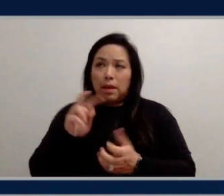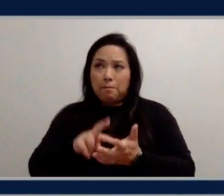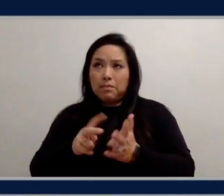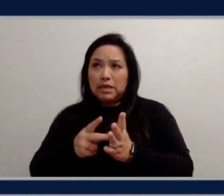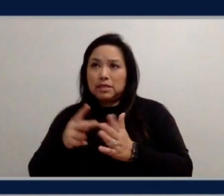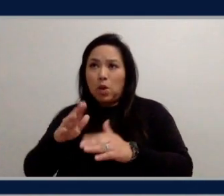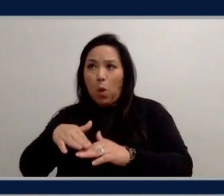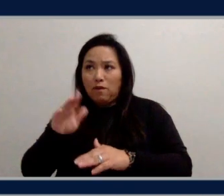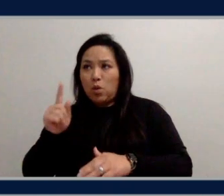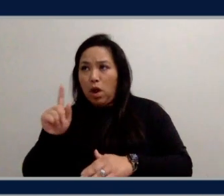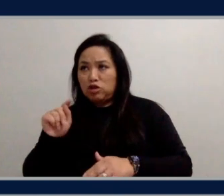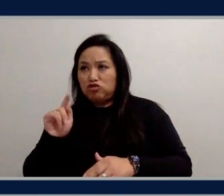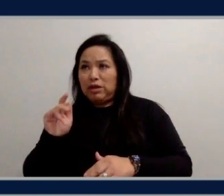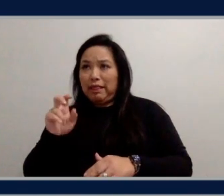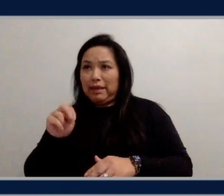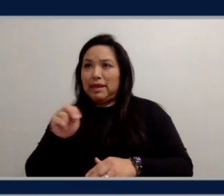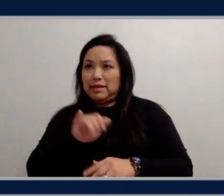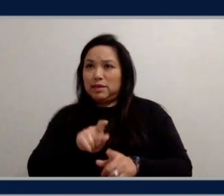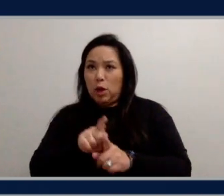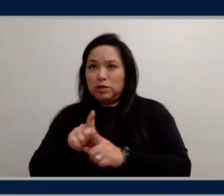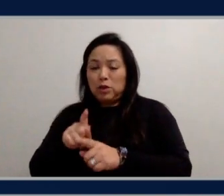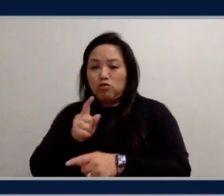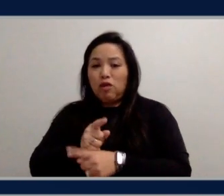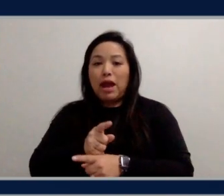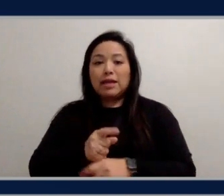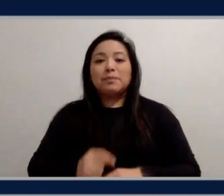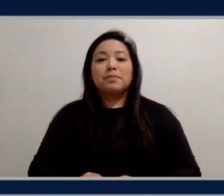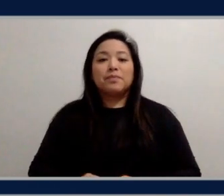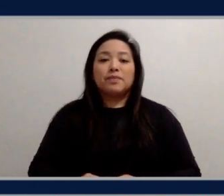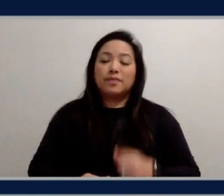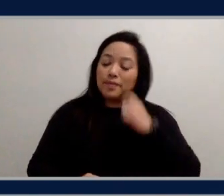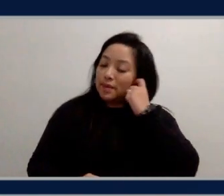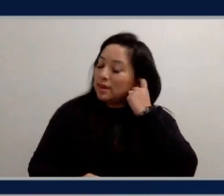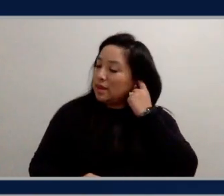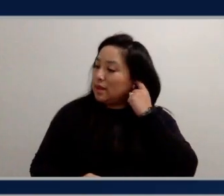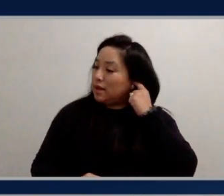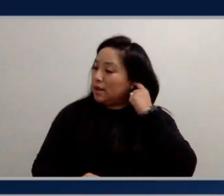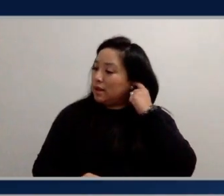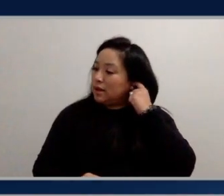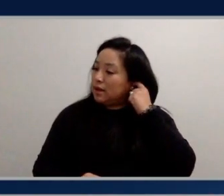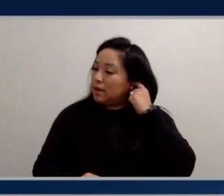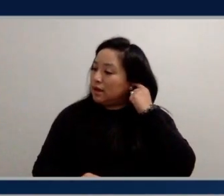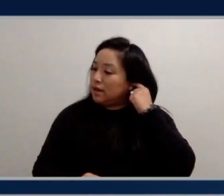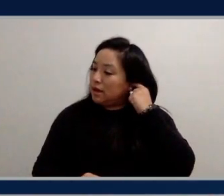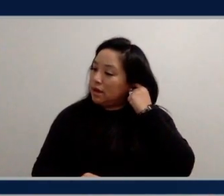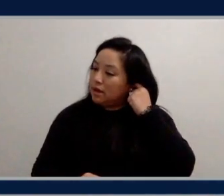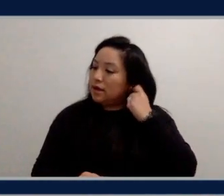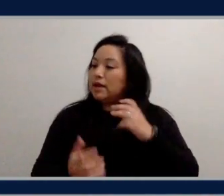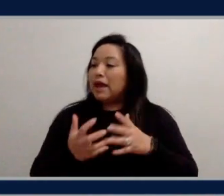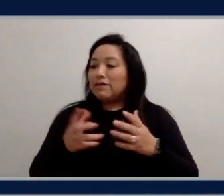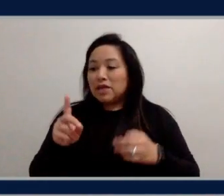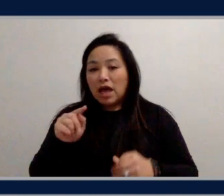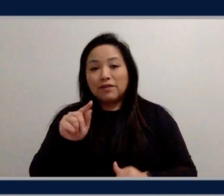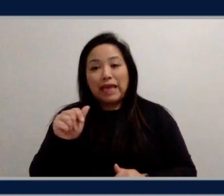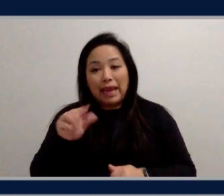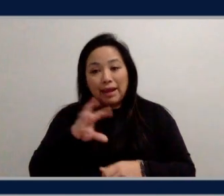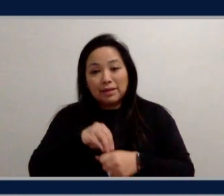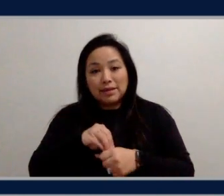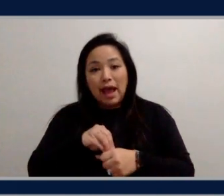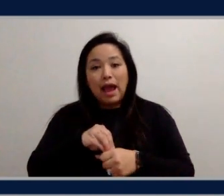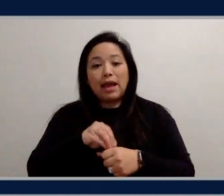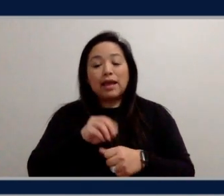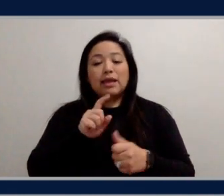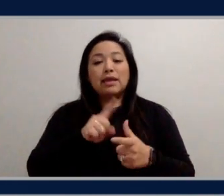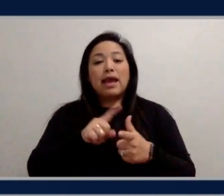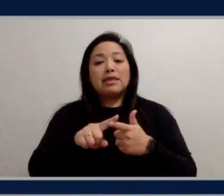two. Okay, so we've added some data. Let's wrap this up. So we have loaded some data. We have wrote some data inside it. And then I'm